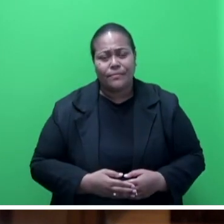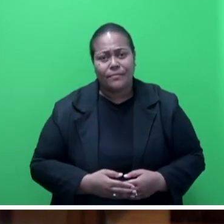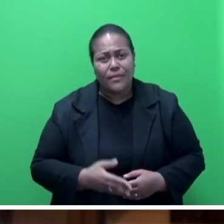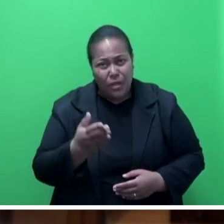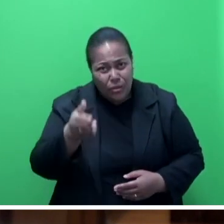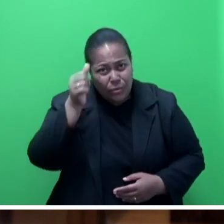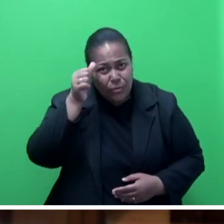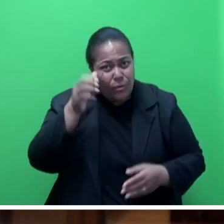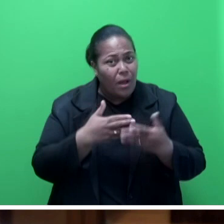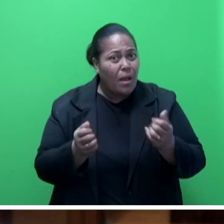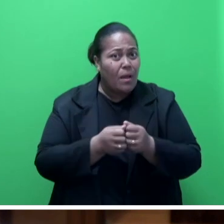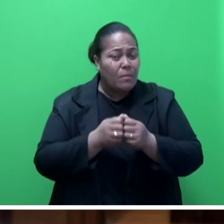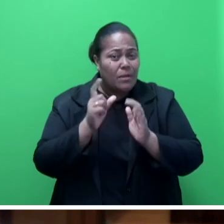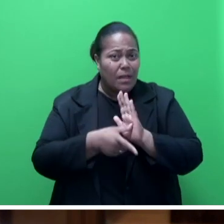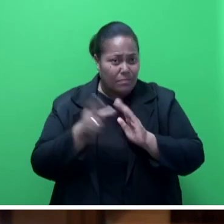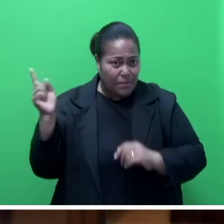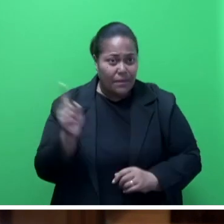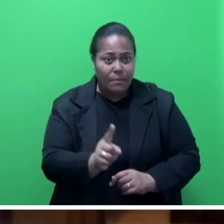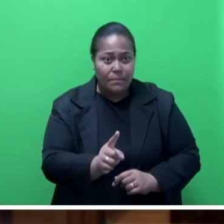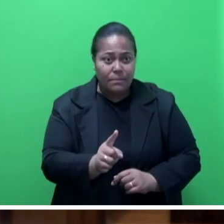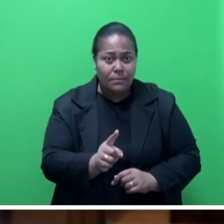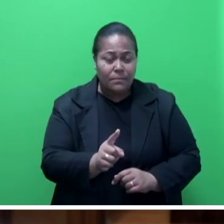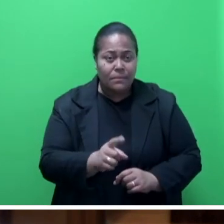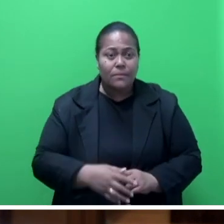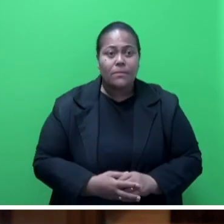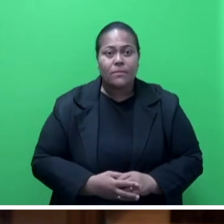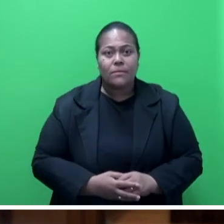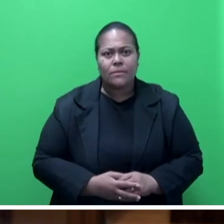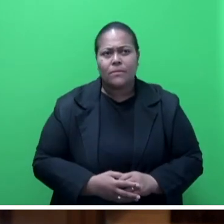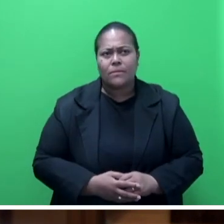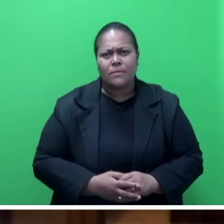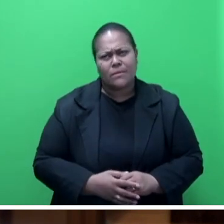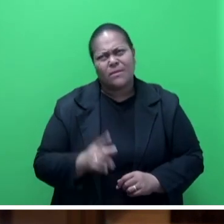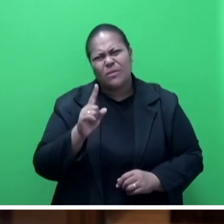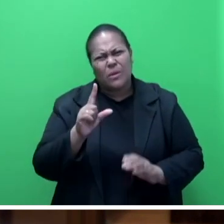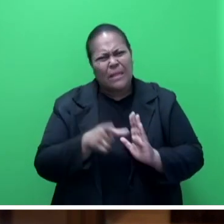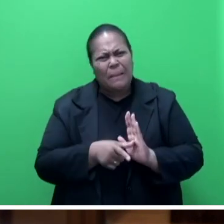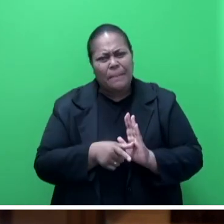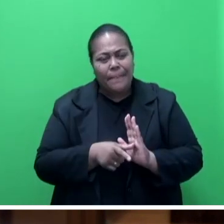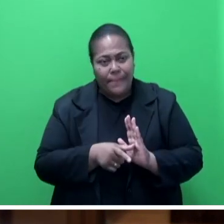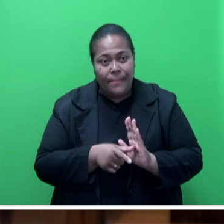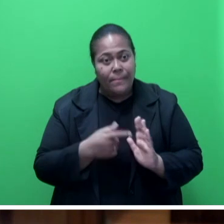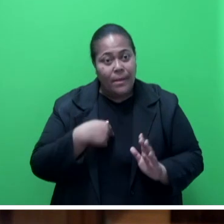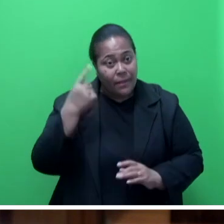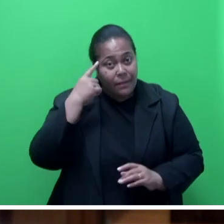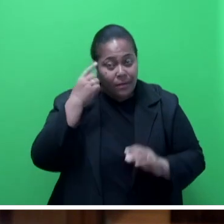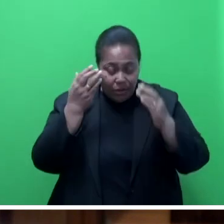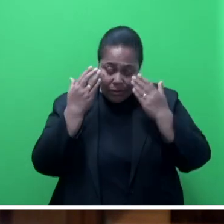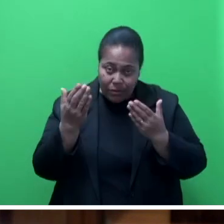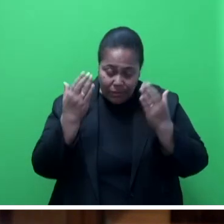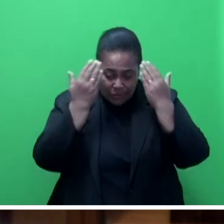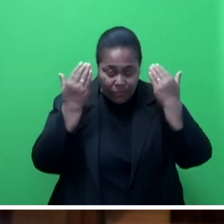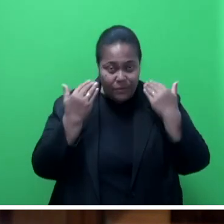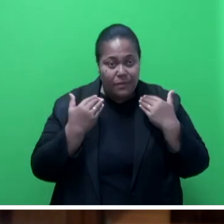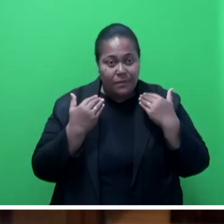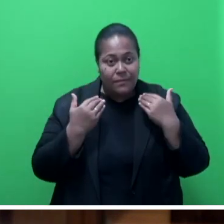showed up, Mr. Speaker? One time, I think, Honourable Speaker, one time.